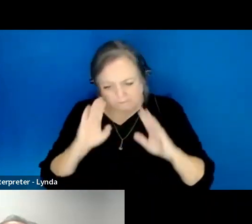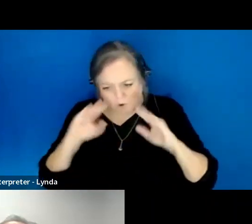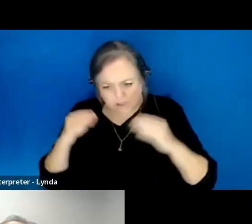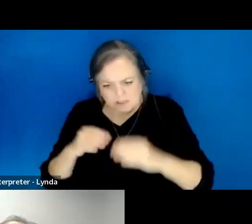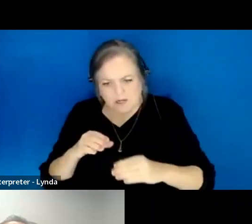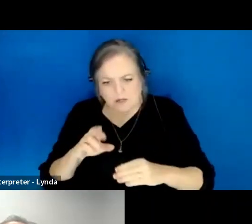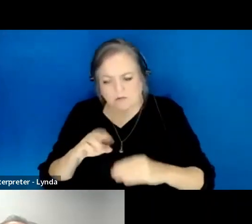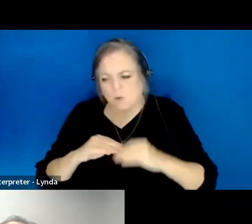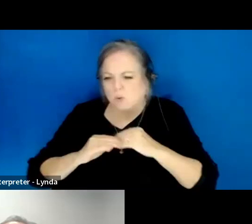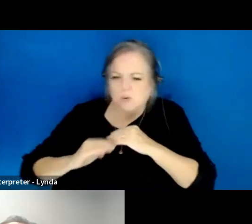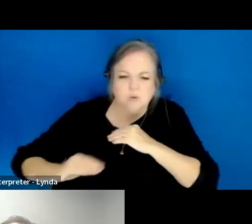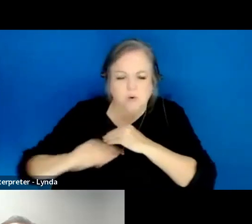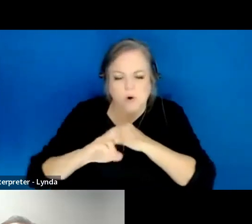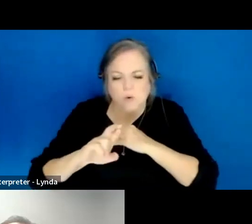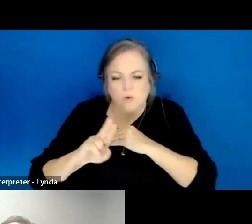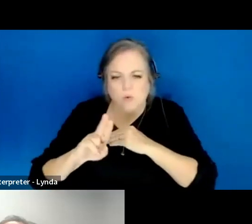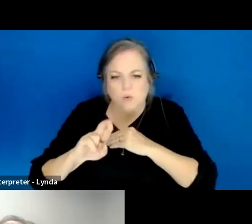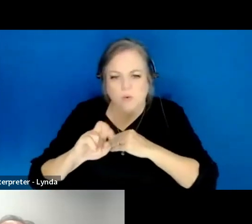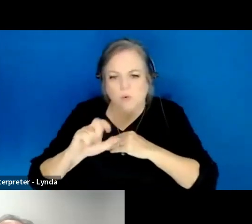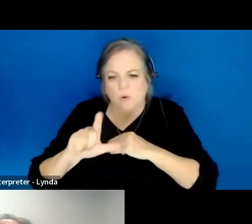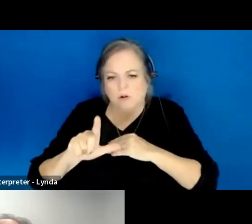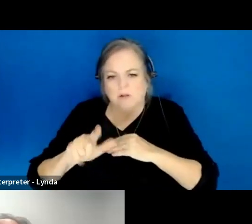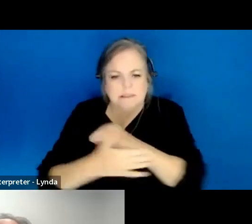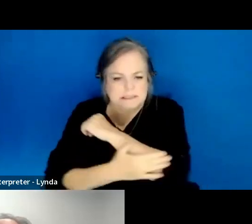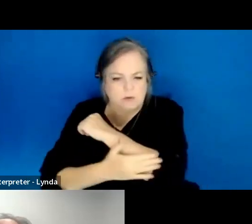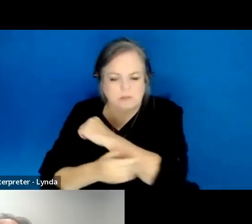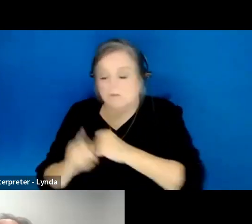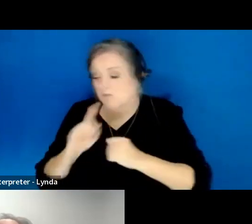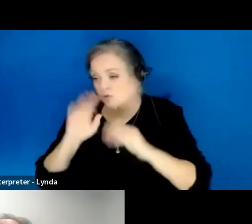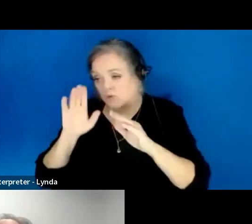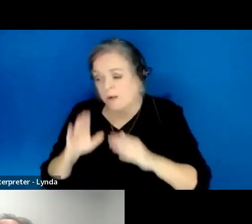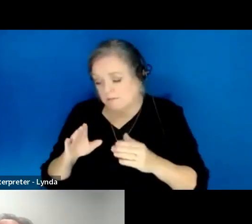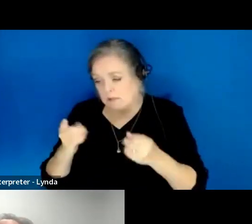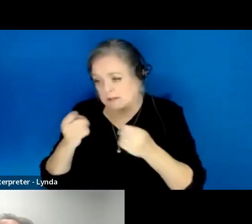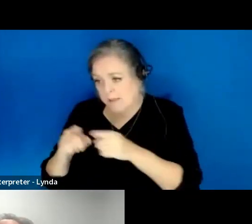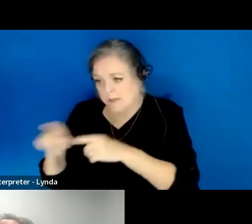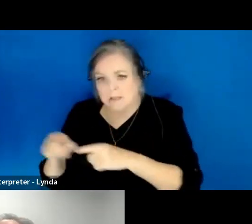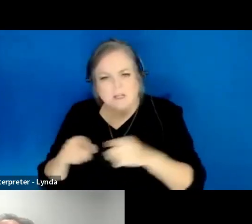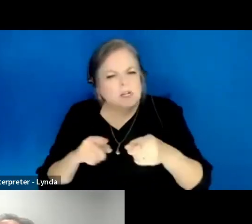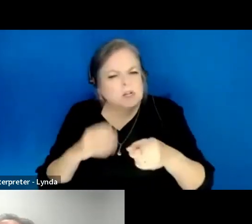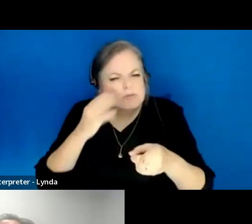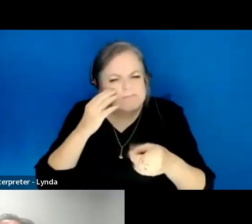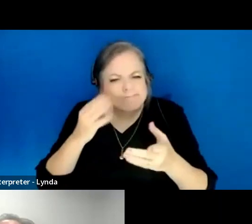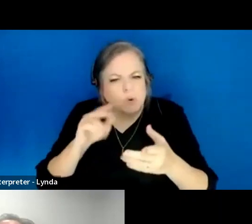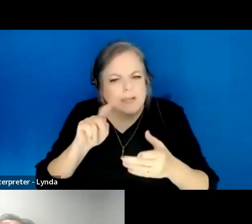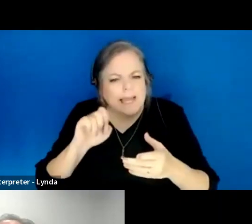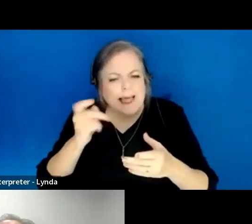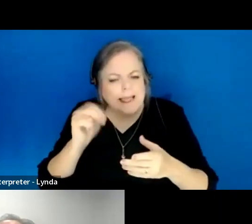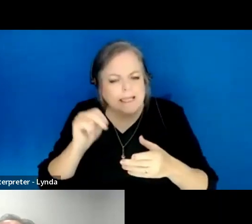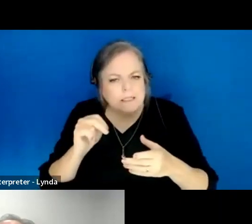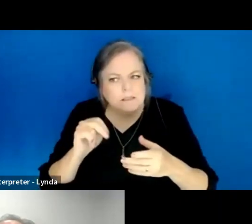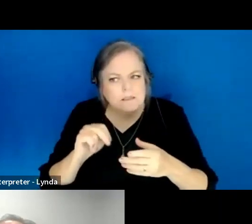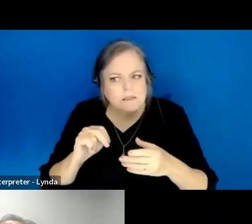that's great. I'm glad that's happening. Do you have suggestions, Caitlin, on timing of these kind of efforts? They're going to also be offering